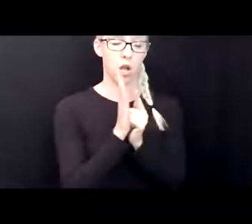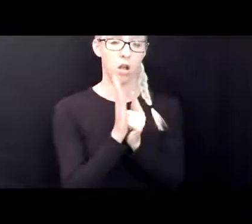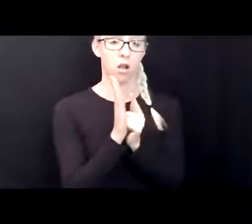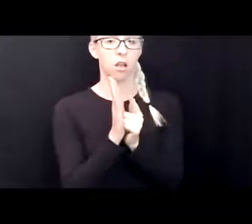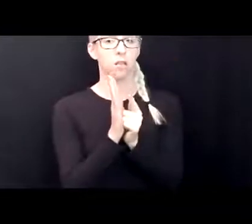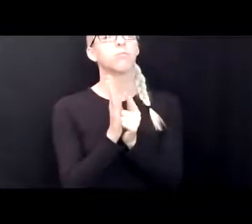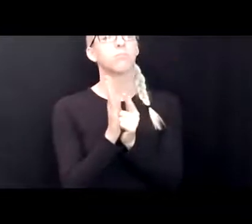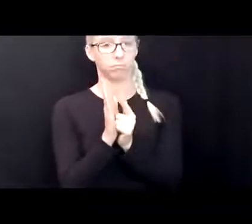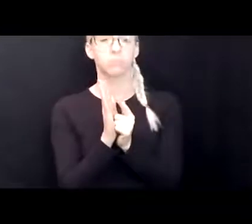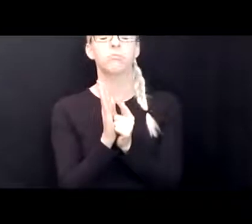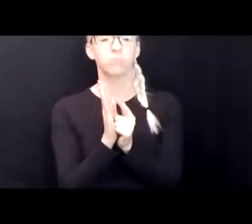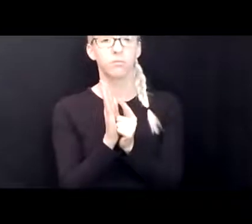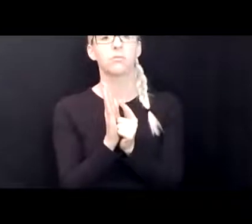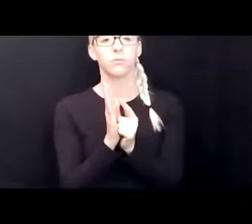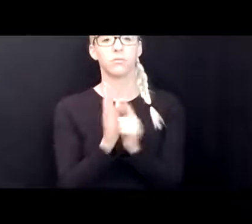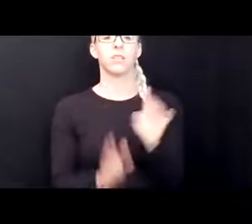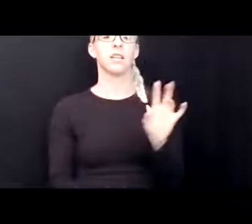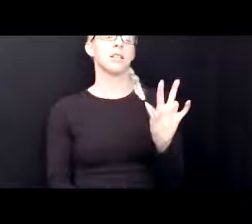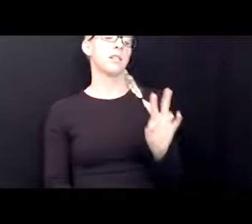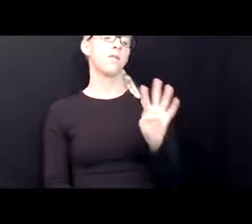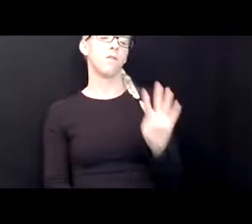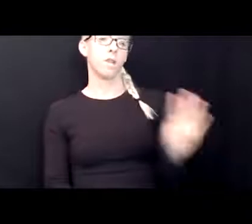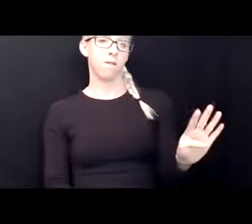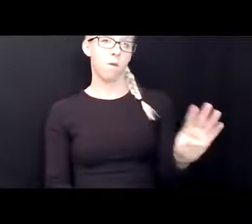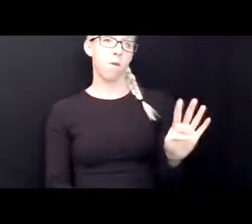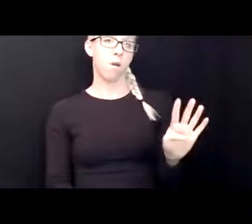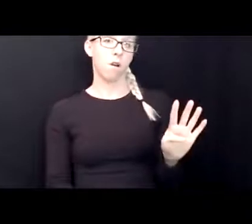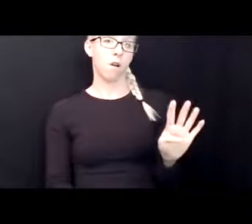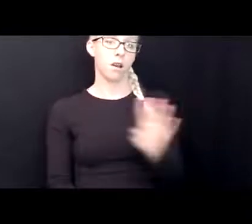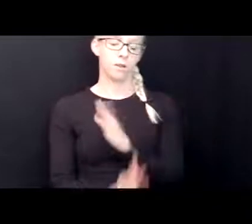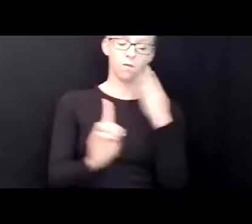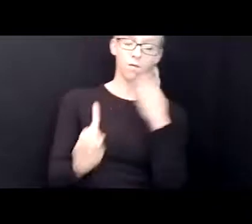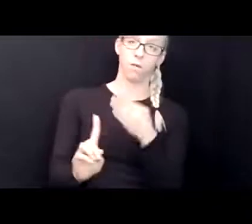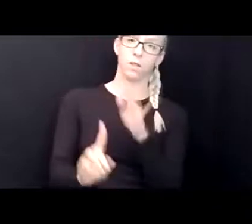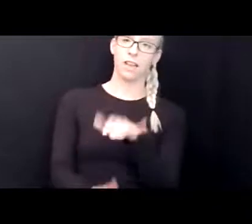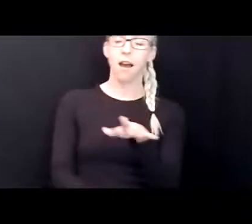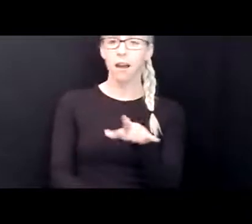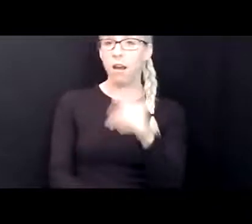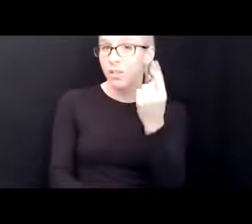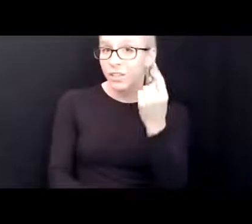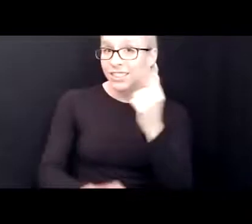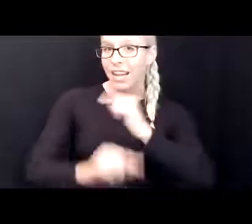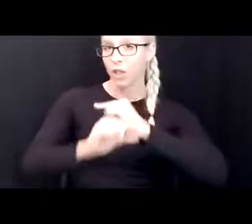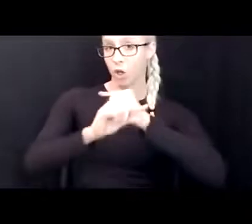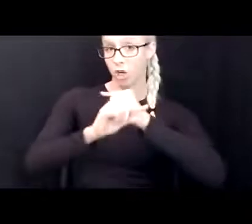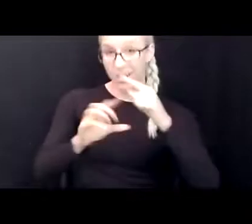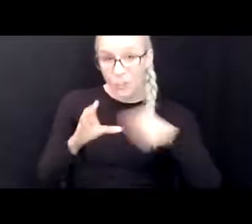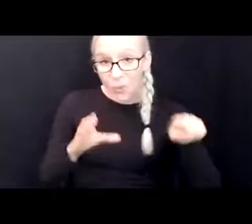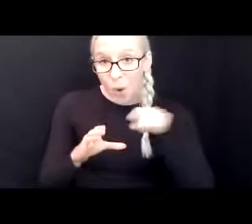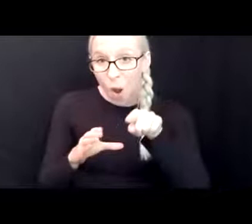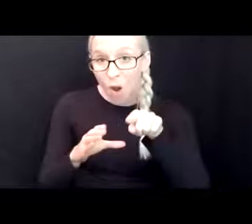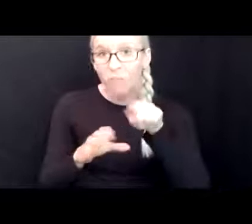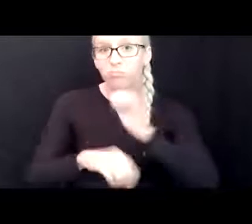to it. It's currently 744, but for those of you that are guardians, I need to forewarn you, we're rewriting the chapter. It's going to have a